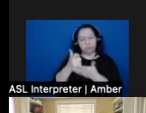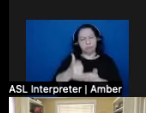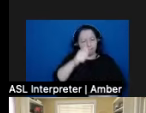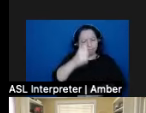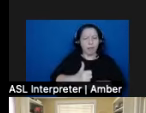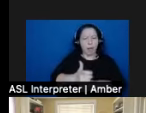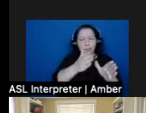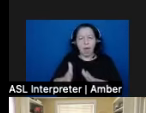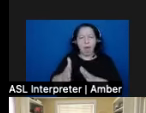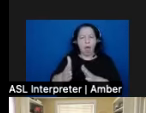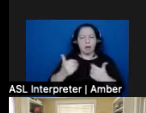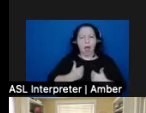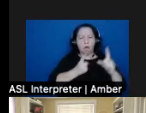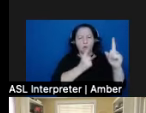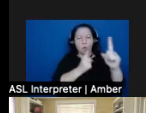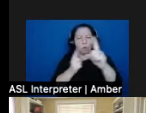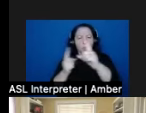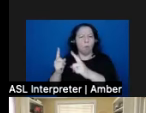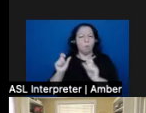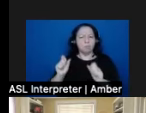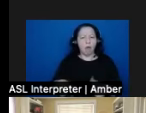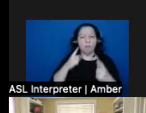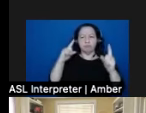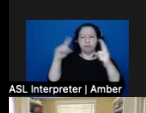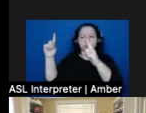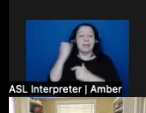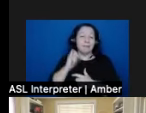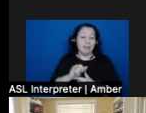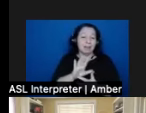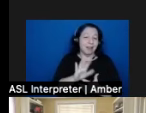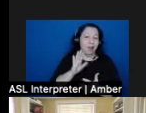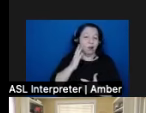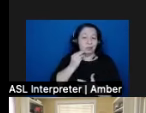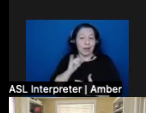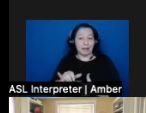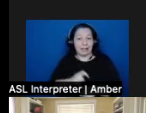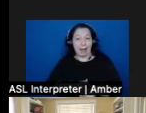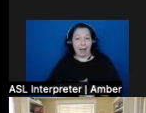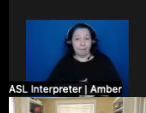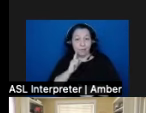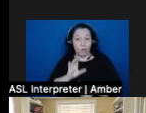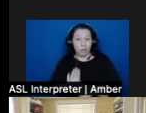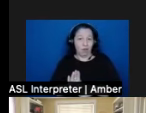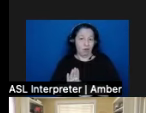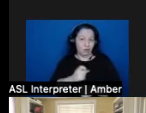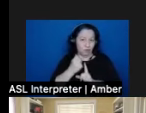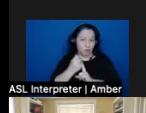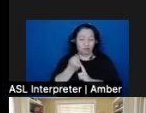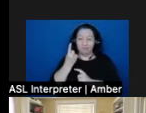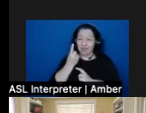set goals if that's where they are in their journey at that time, right? Because the thing I think too is